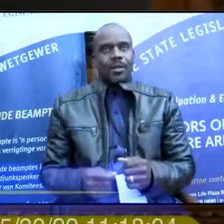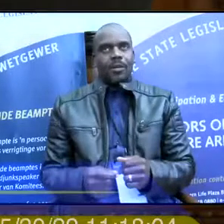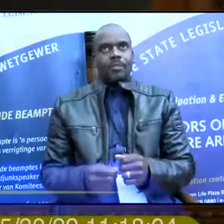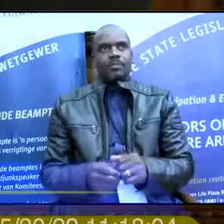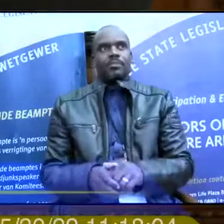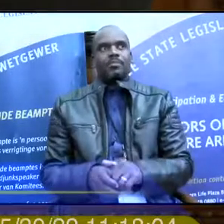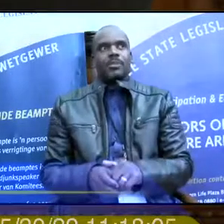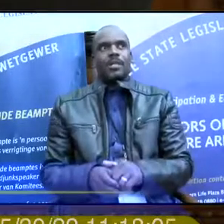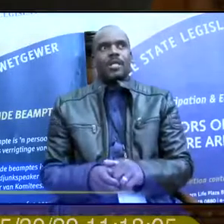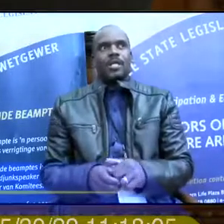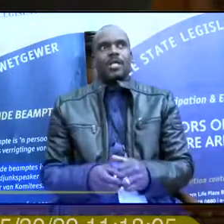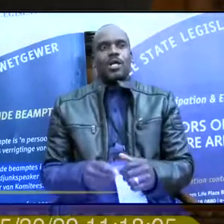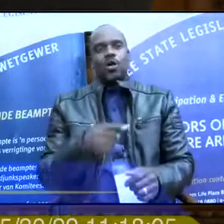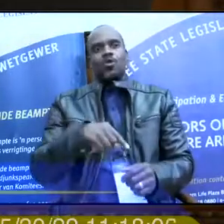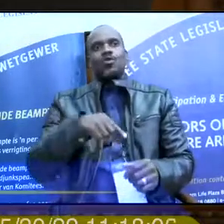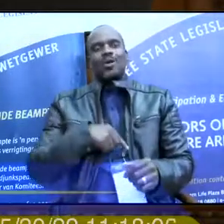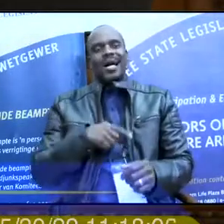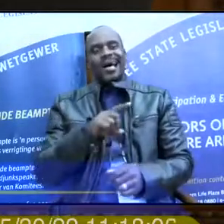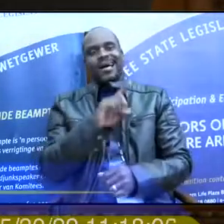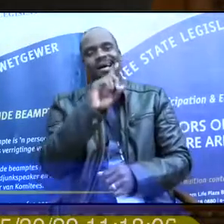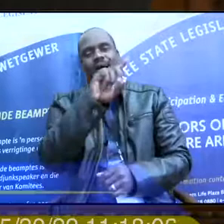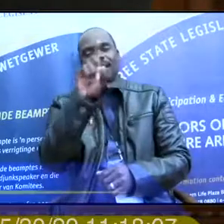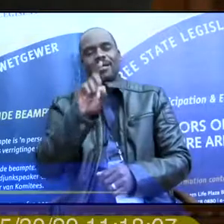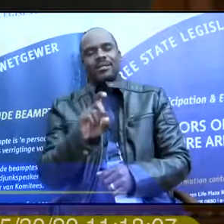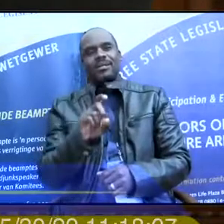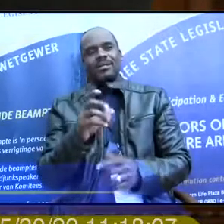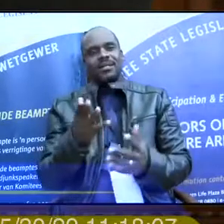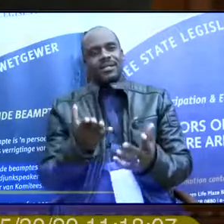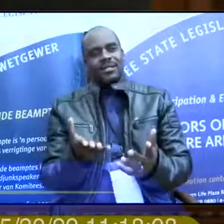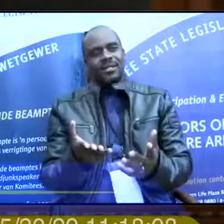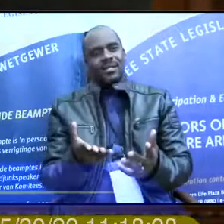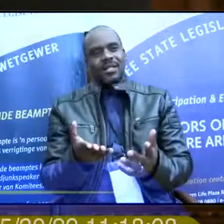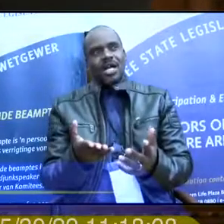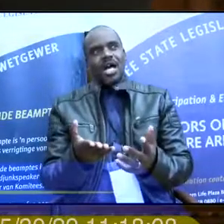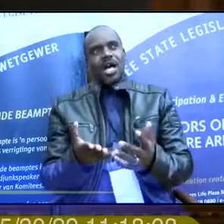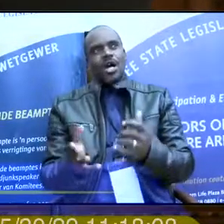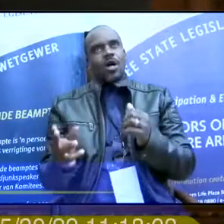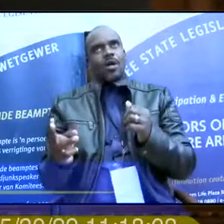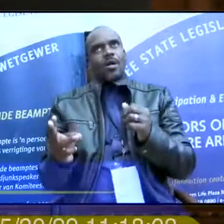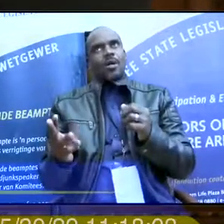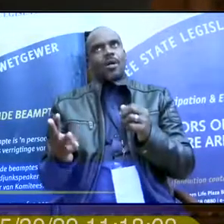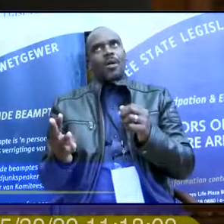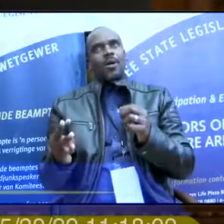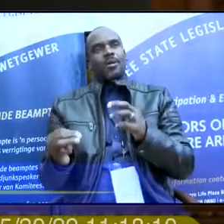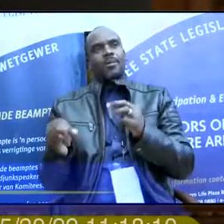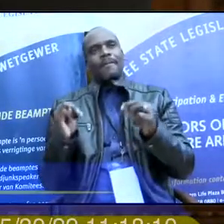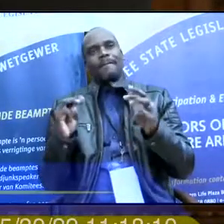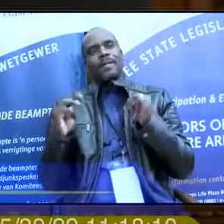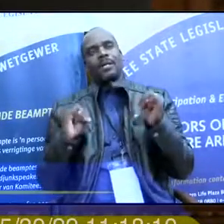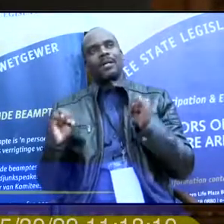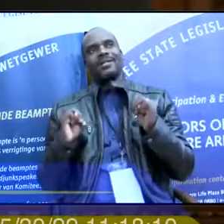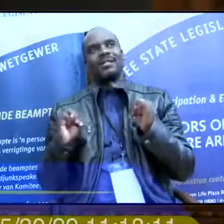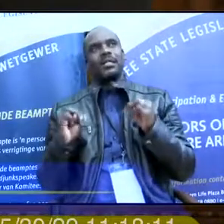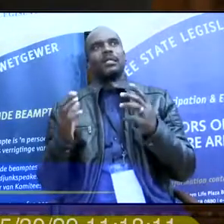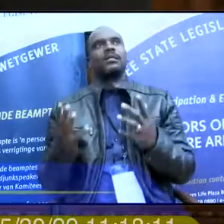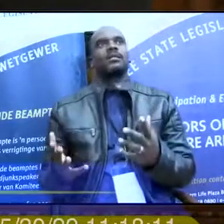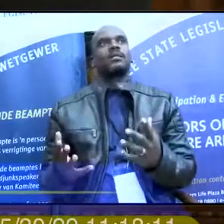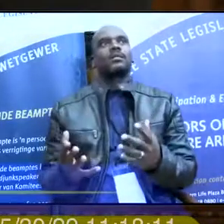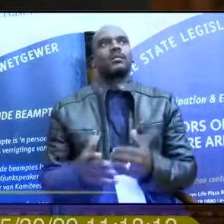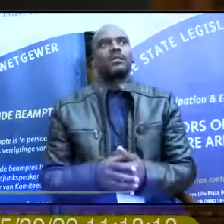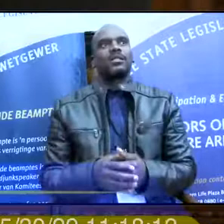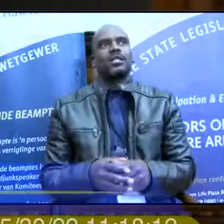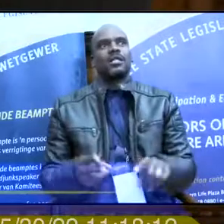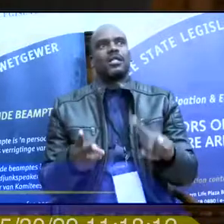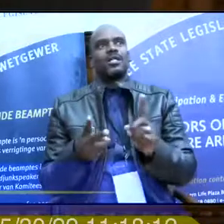projects we're asking that project managers together with consultants and those in the industry